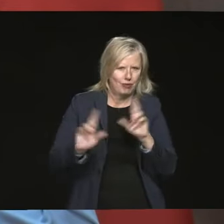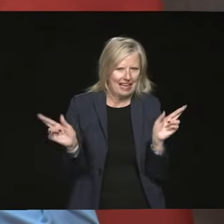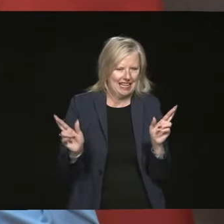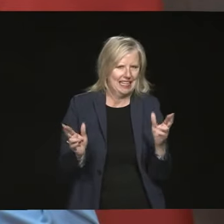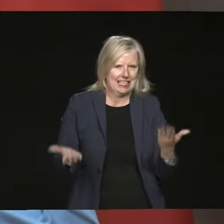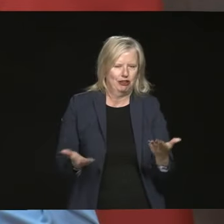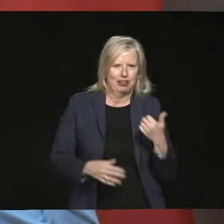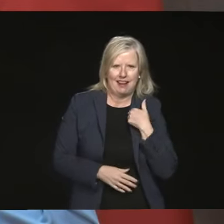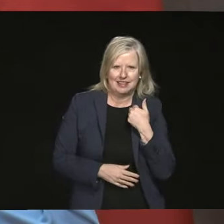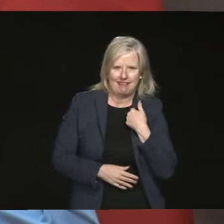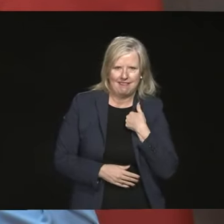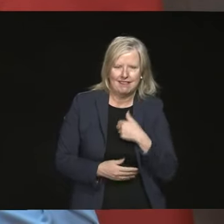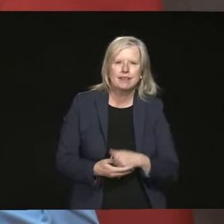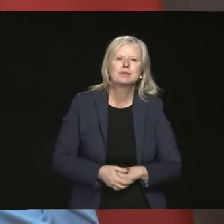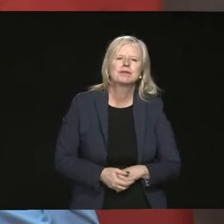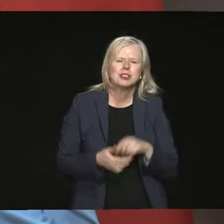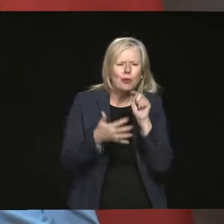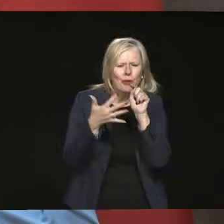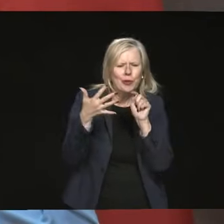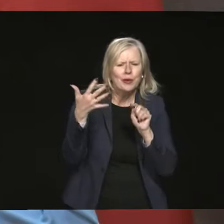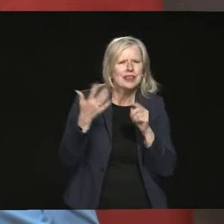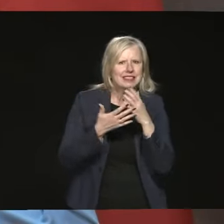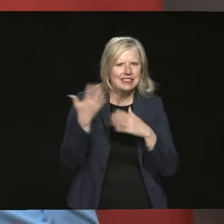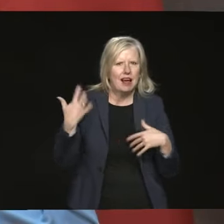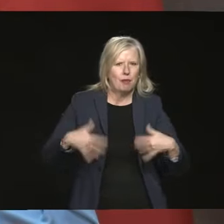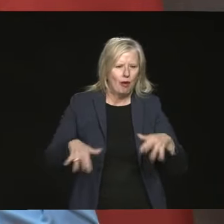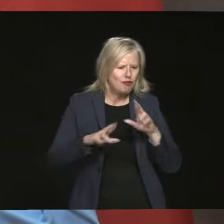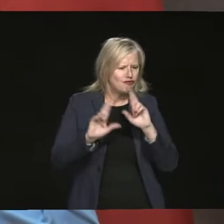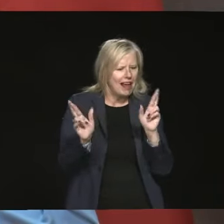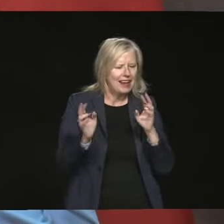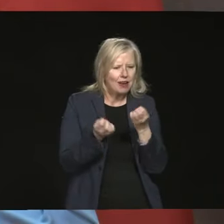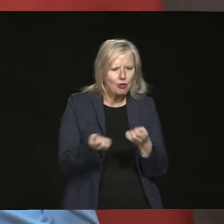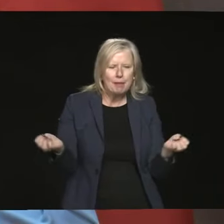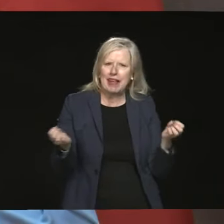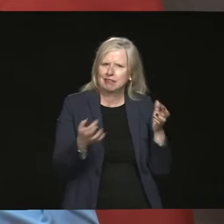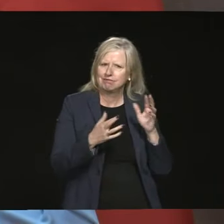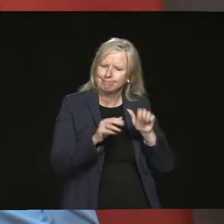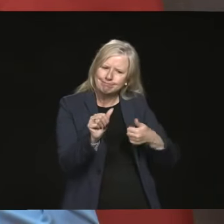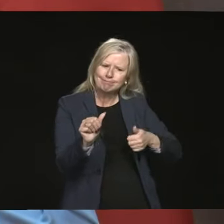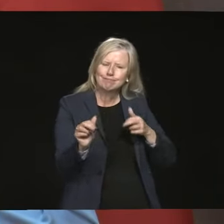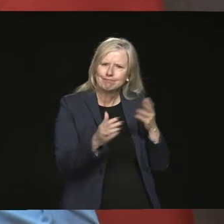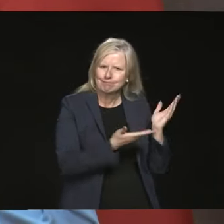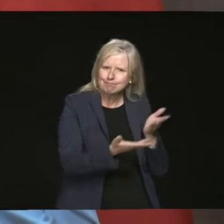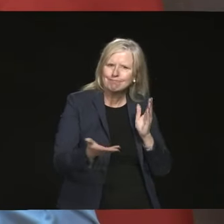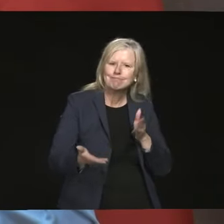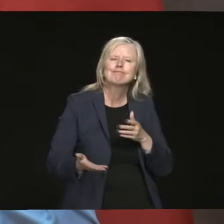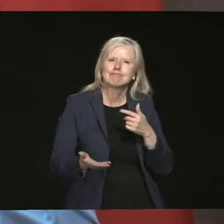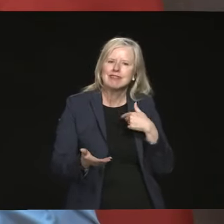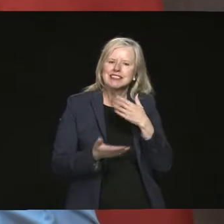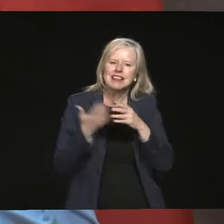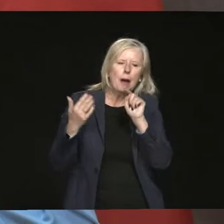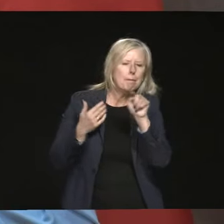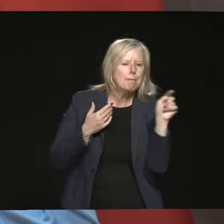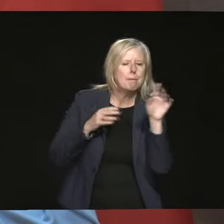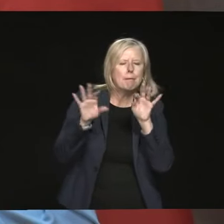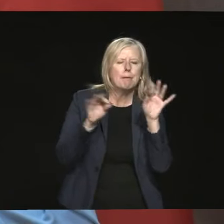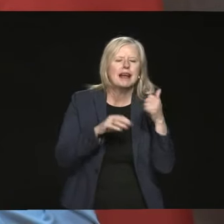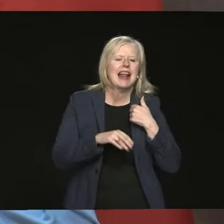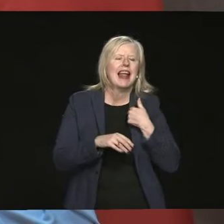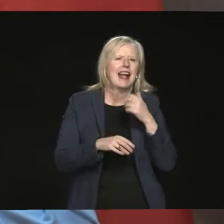only some of the supplies that we have on the way and a handful of the Canadian companies that are rising to the